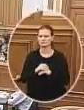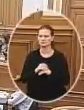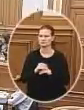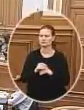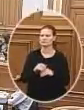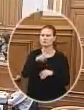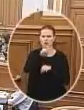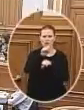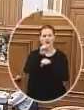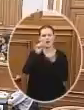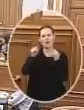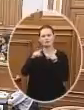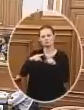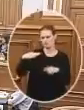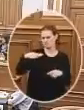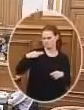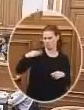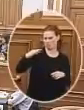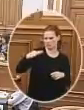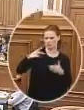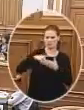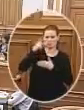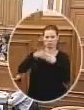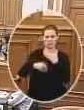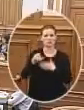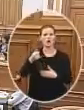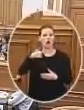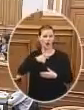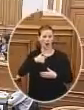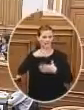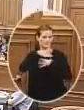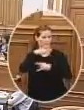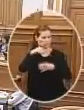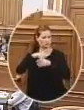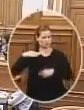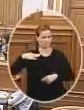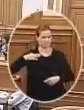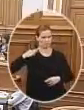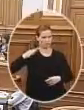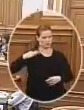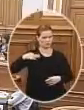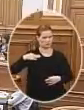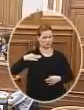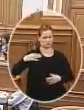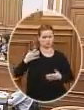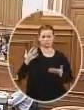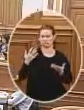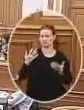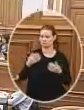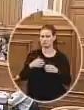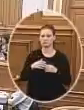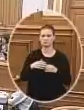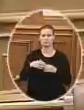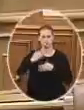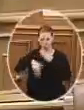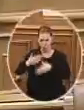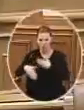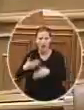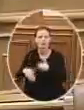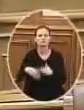with this project. I personally would be interested in any pilot projects or rollouts of